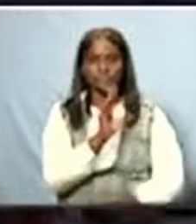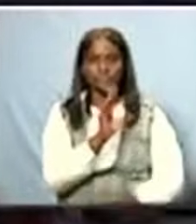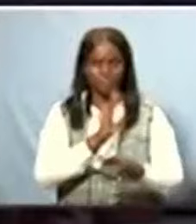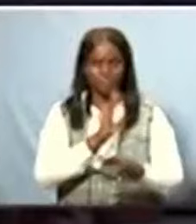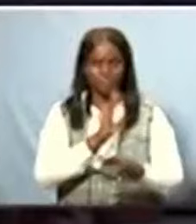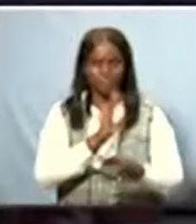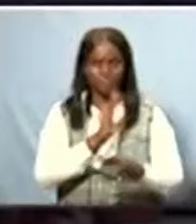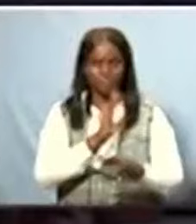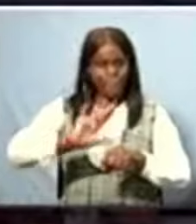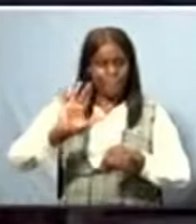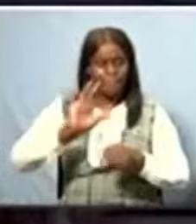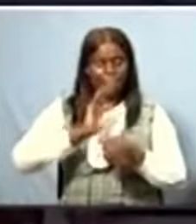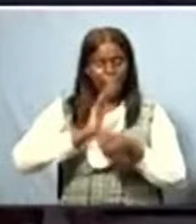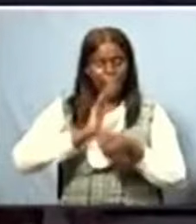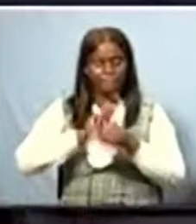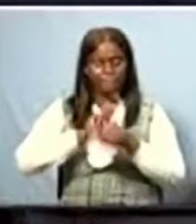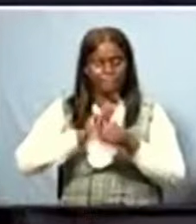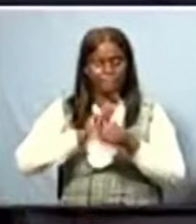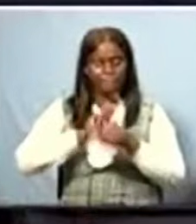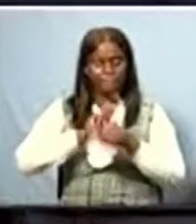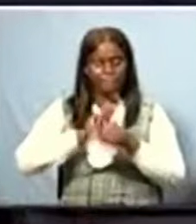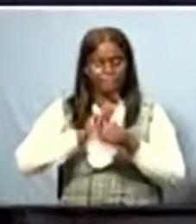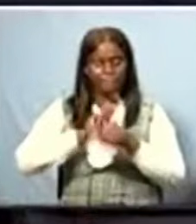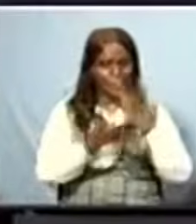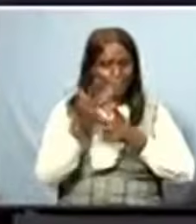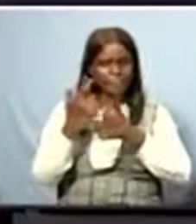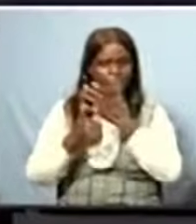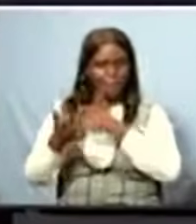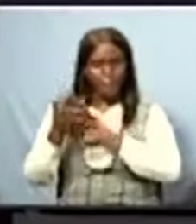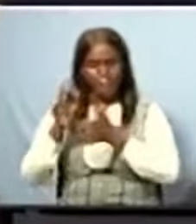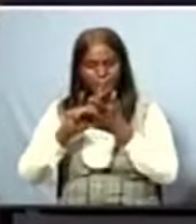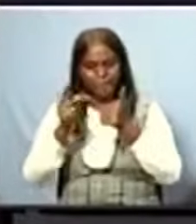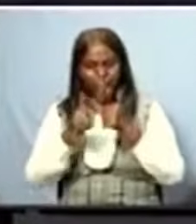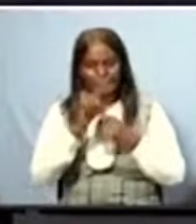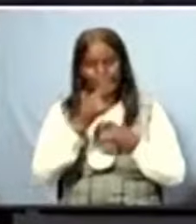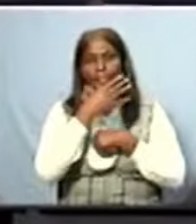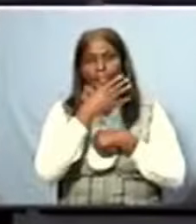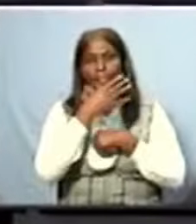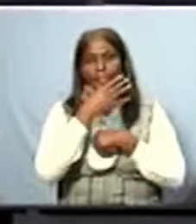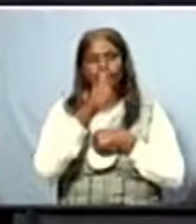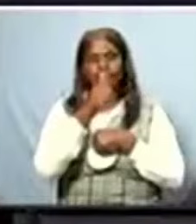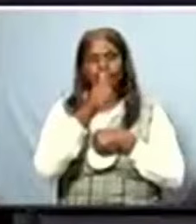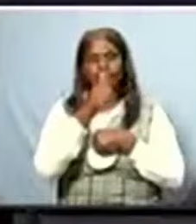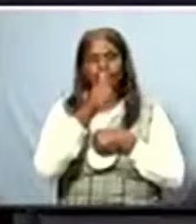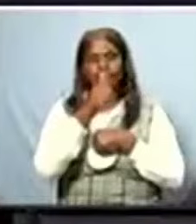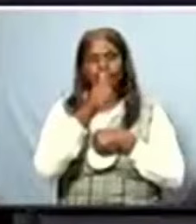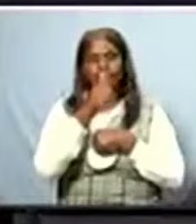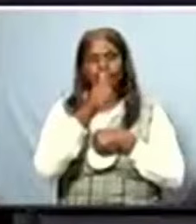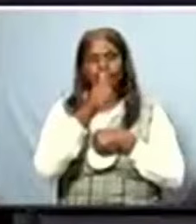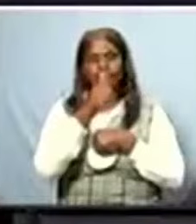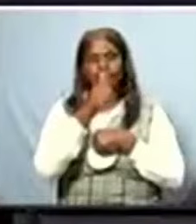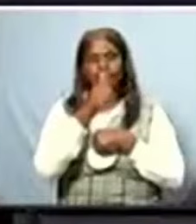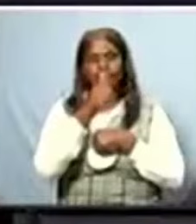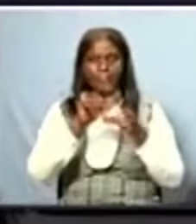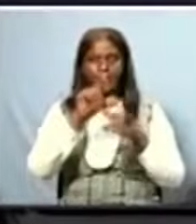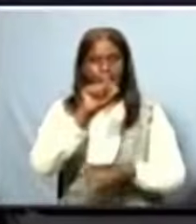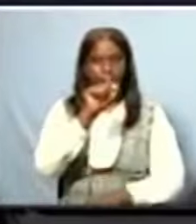following the public consultation exercise that the Electoral Commission of Zambia undertook in